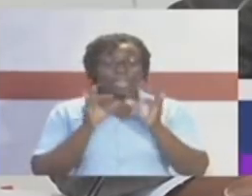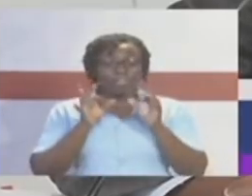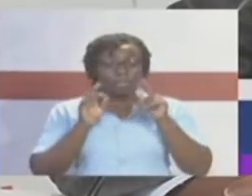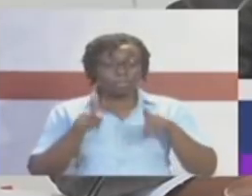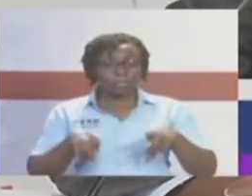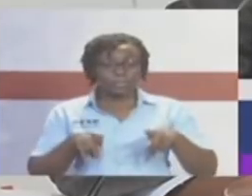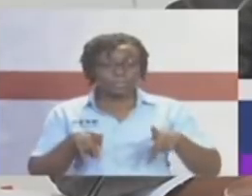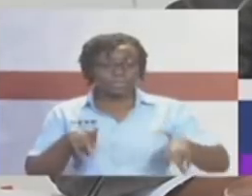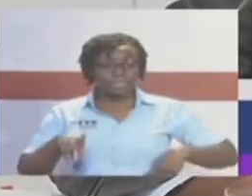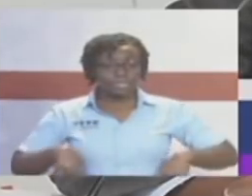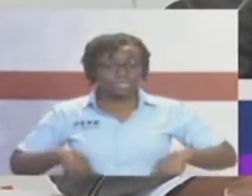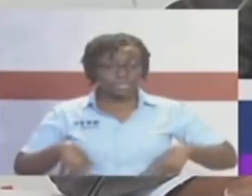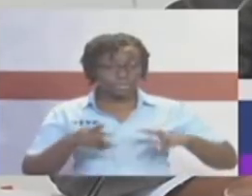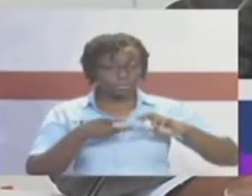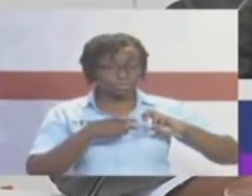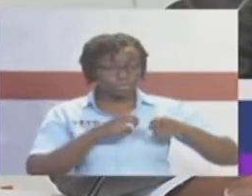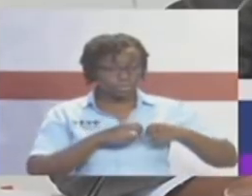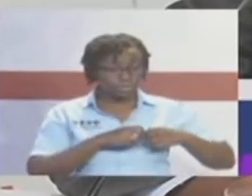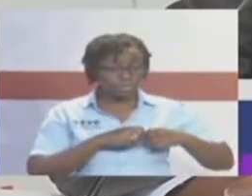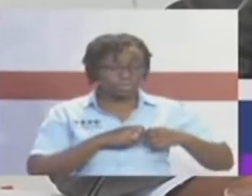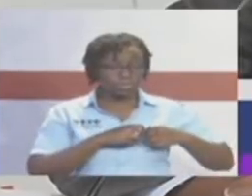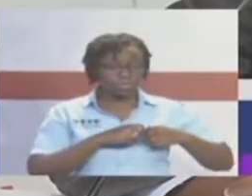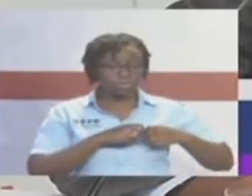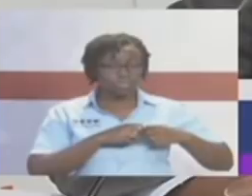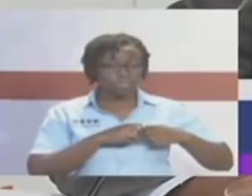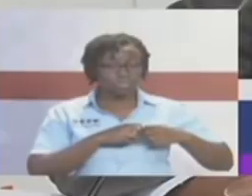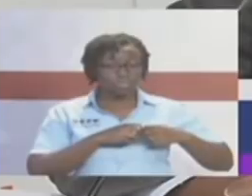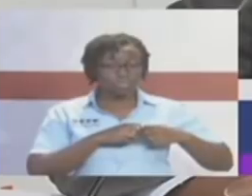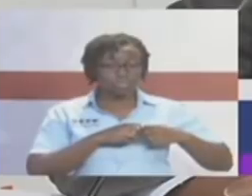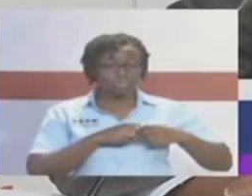patient was upward of 25%.